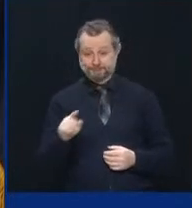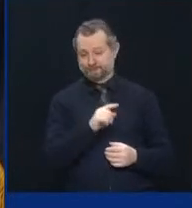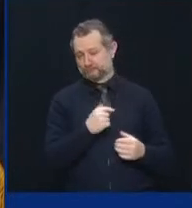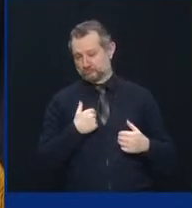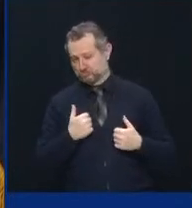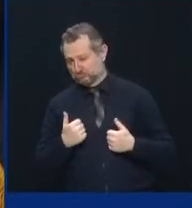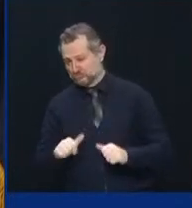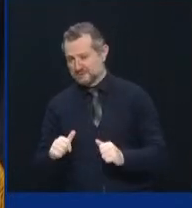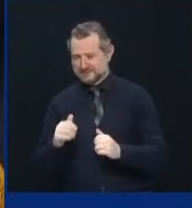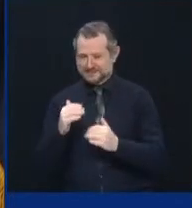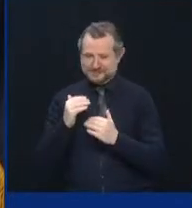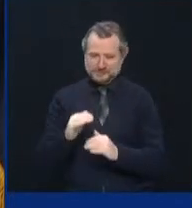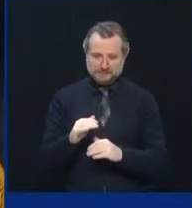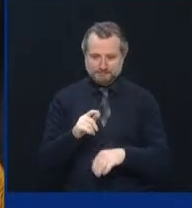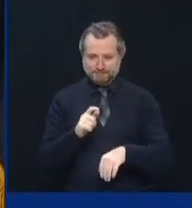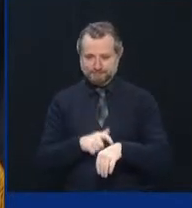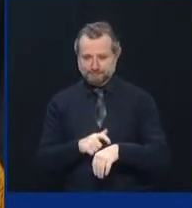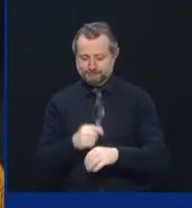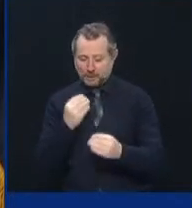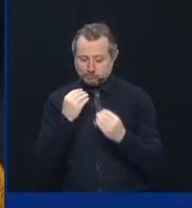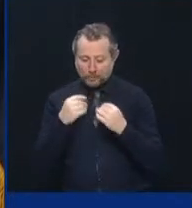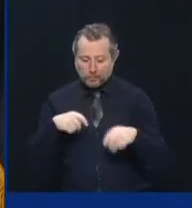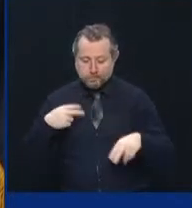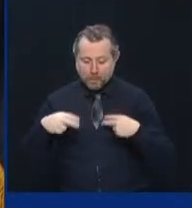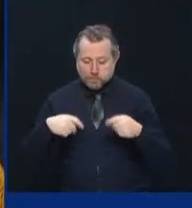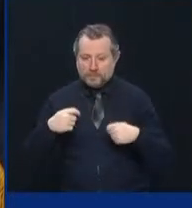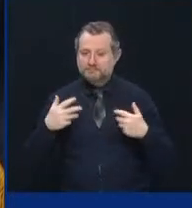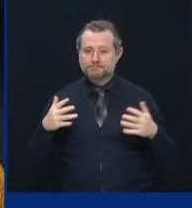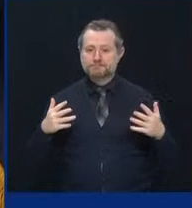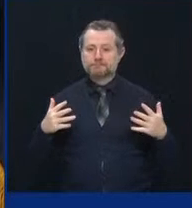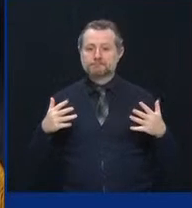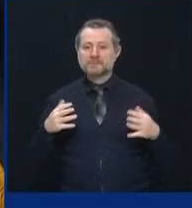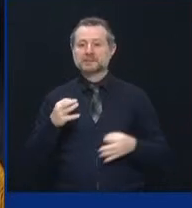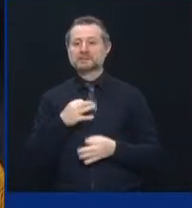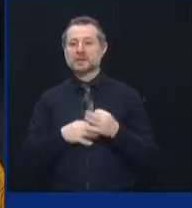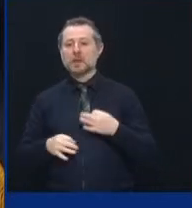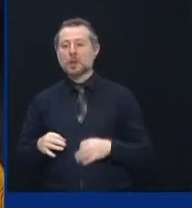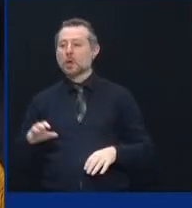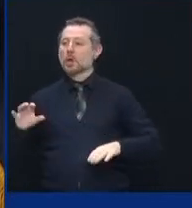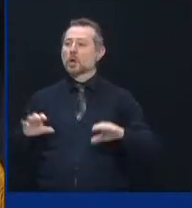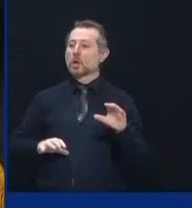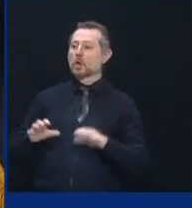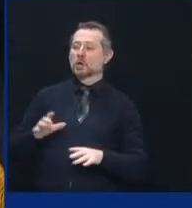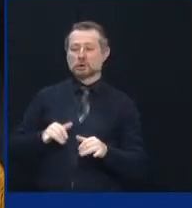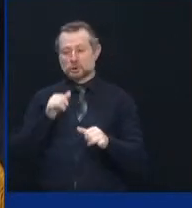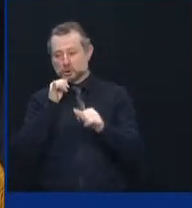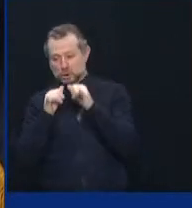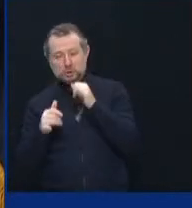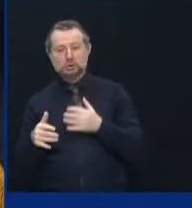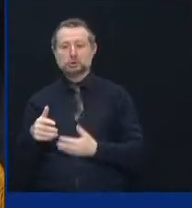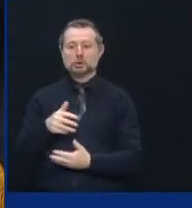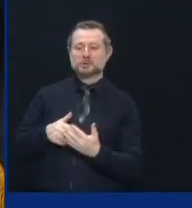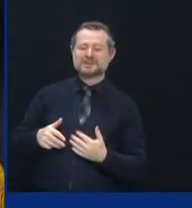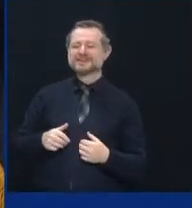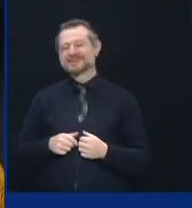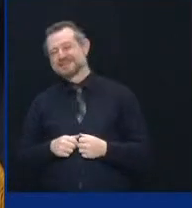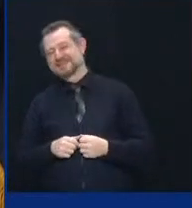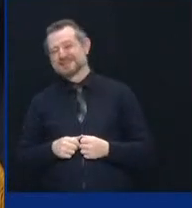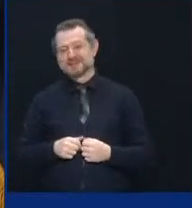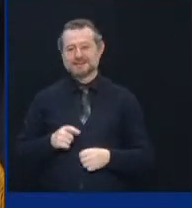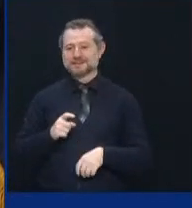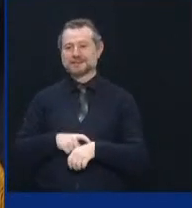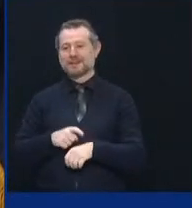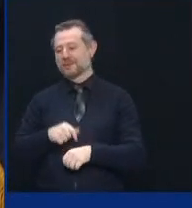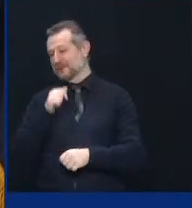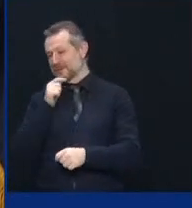as opposed to the restaurant turning into a bar. So at this time, no, we are